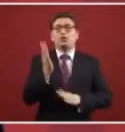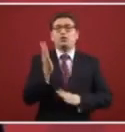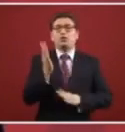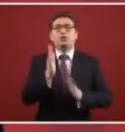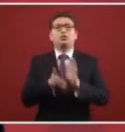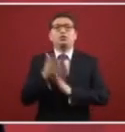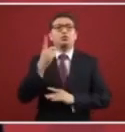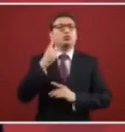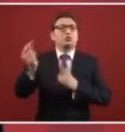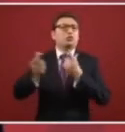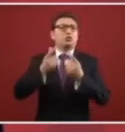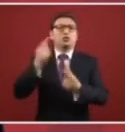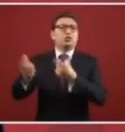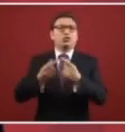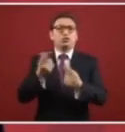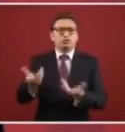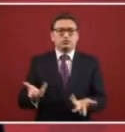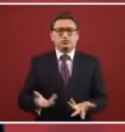exile.